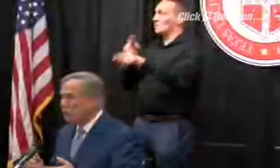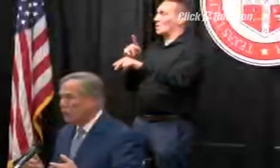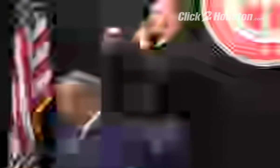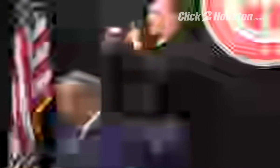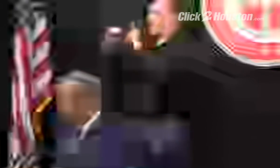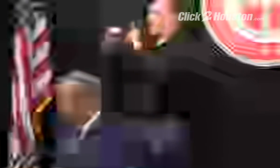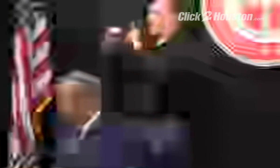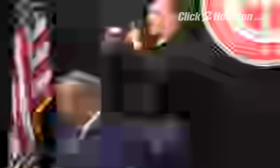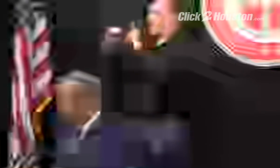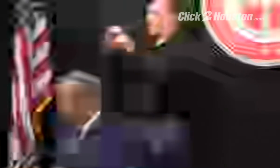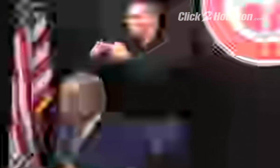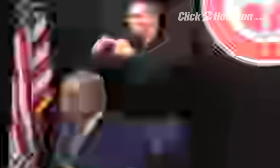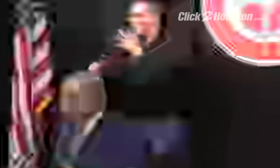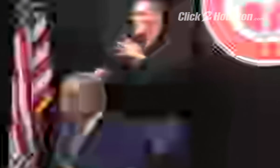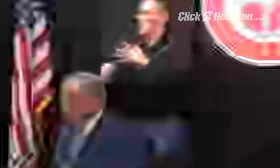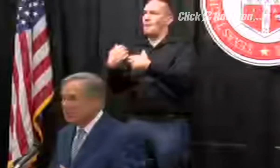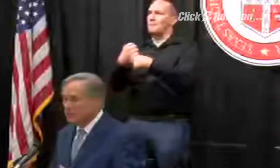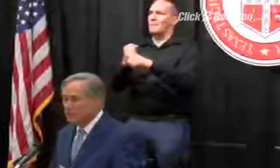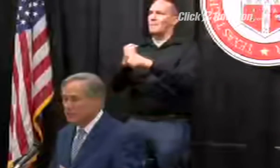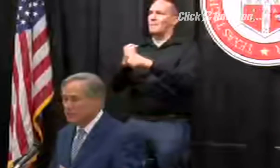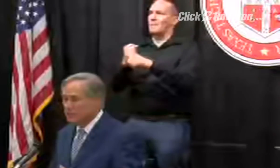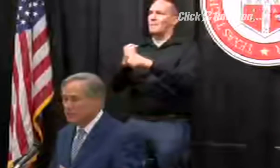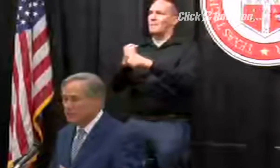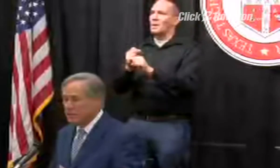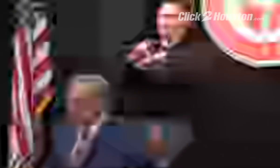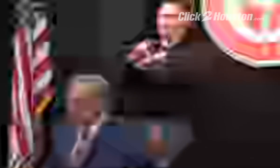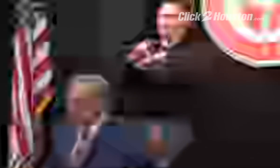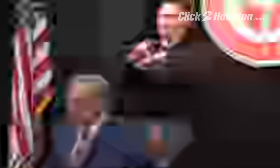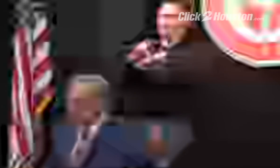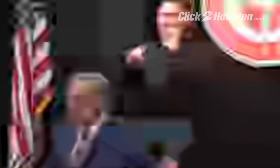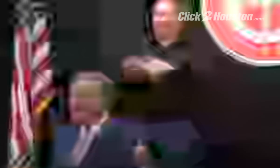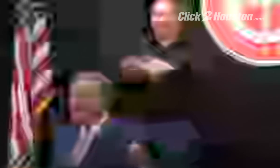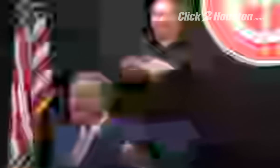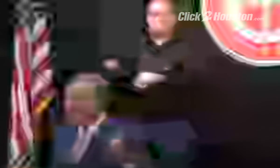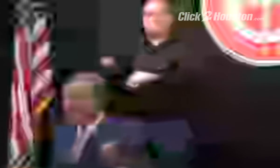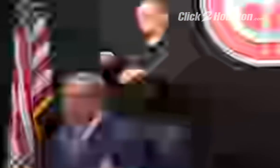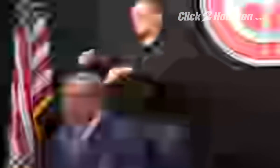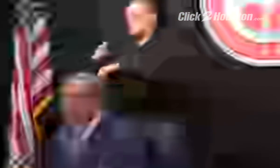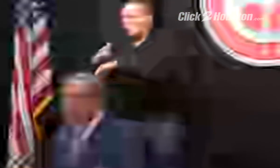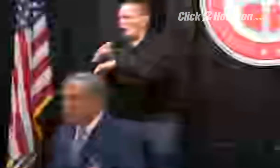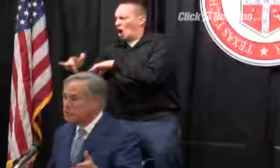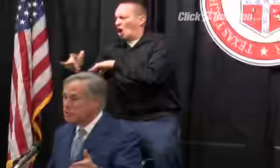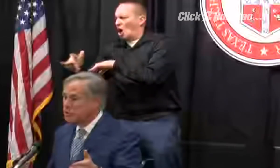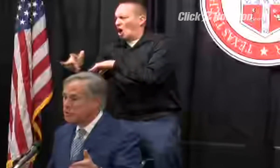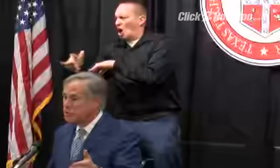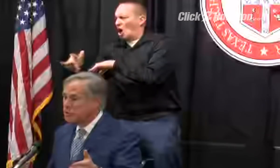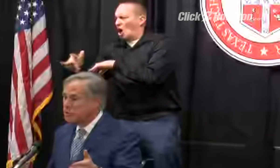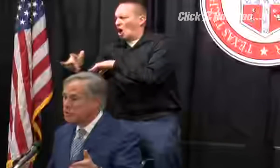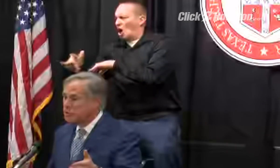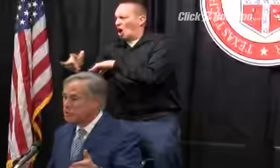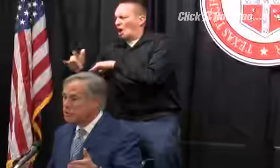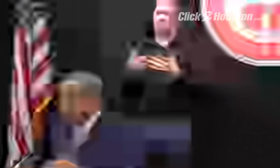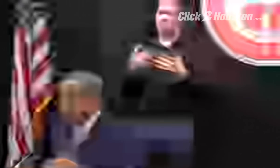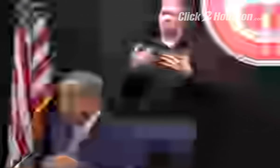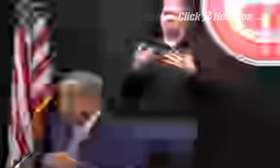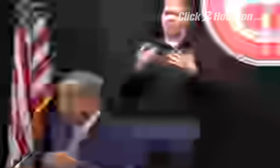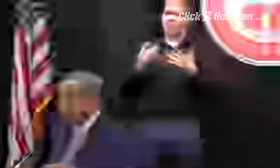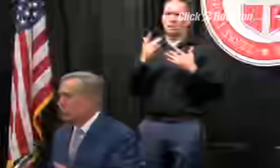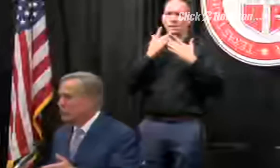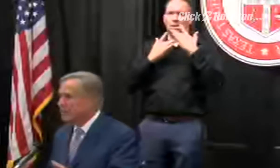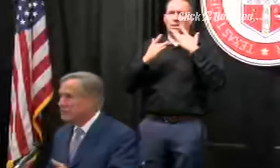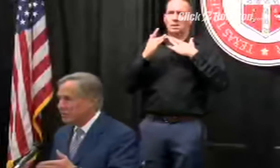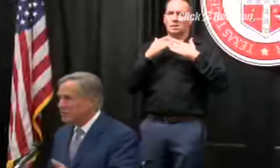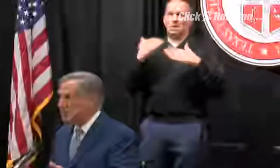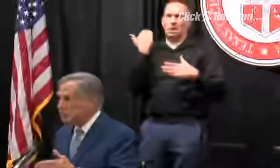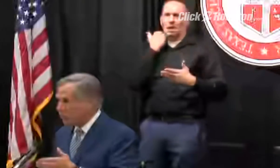wanted to make sure that that money would be available and not spent early on and not have access to it now for us to be able to respond to the